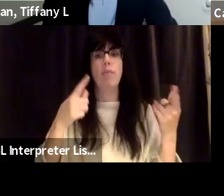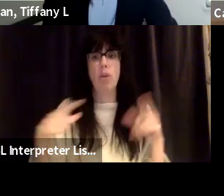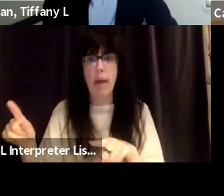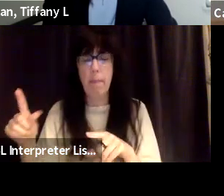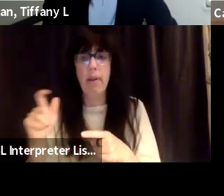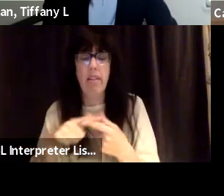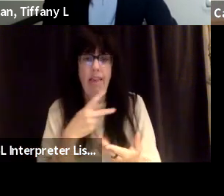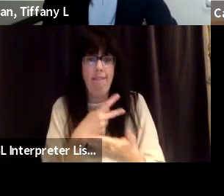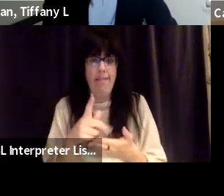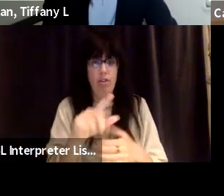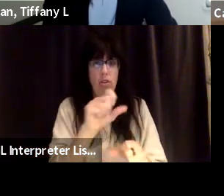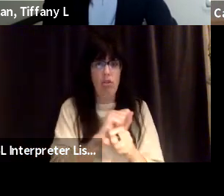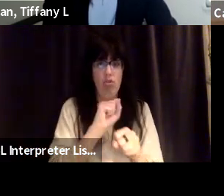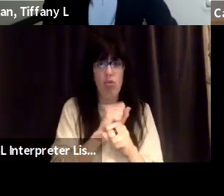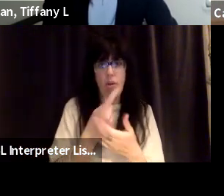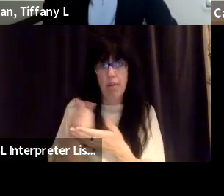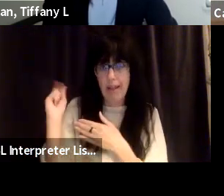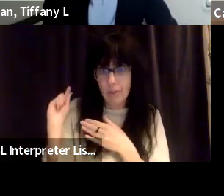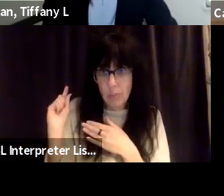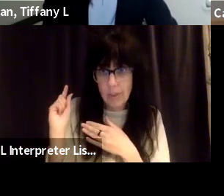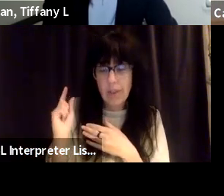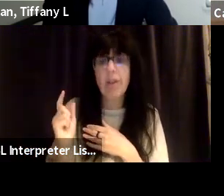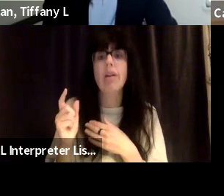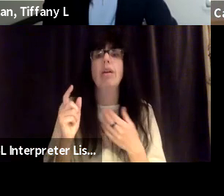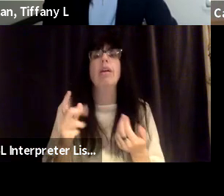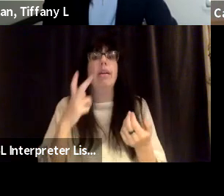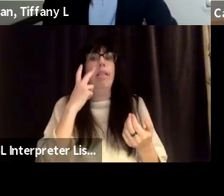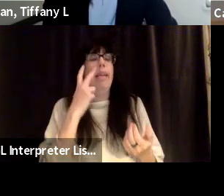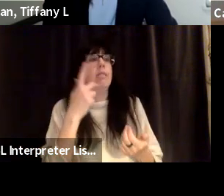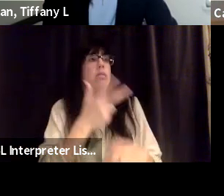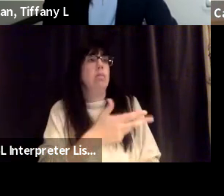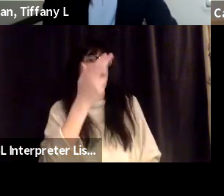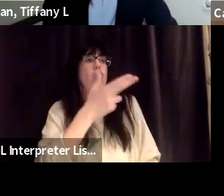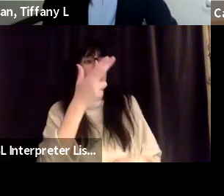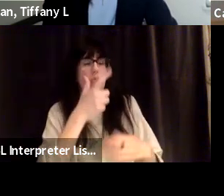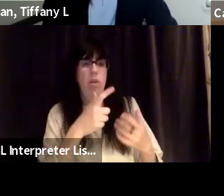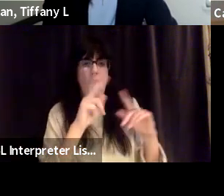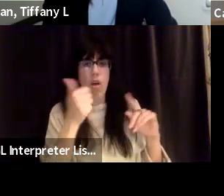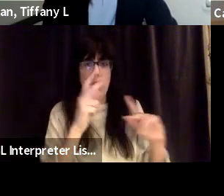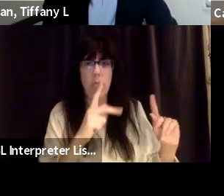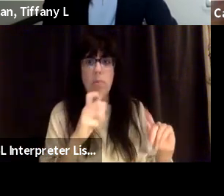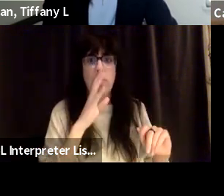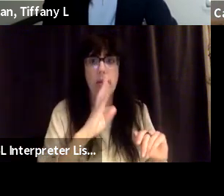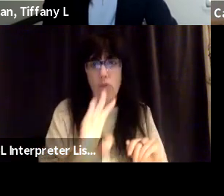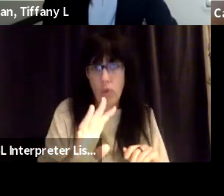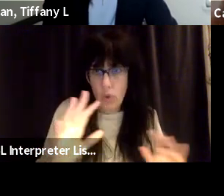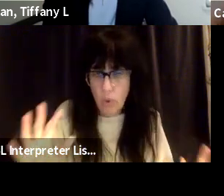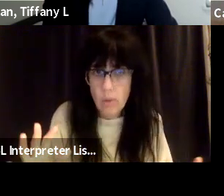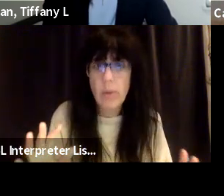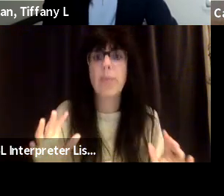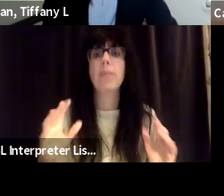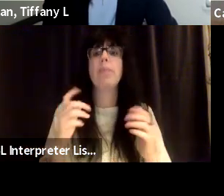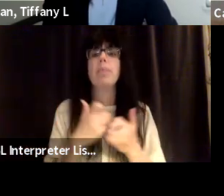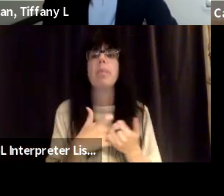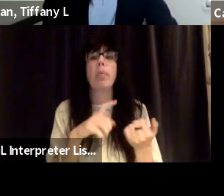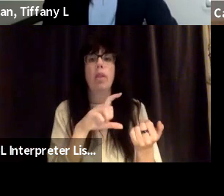at their job last week when they prevented they stop a guy shooting at other people and a 4-year-old girl. So cops are supposed to be preventative, firefighters are supposed to be reactionary. You